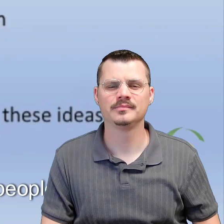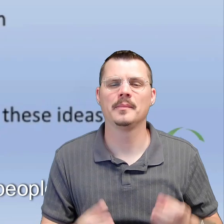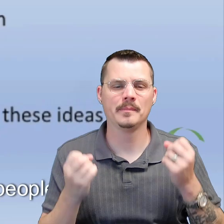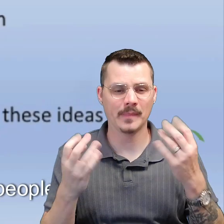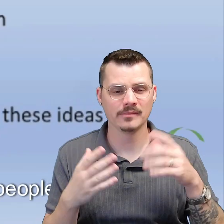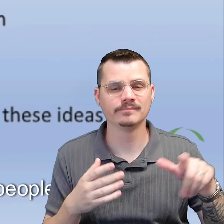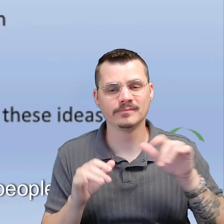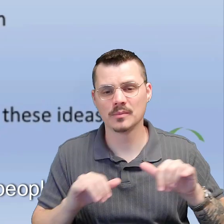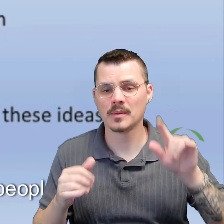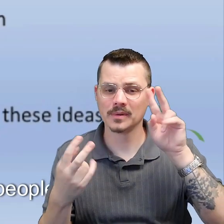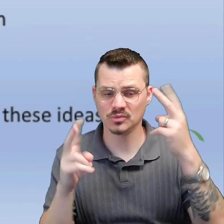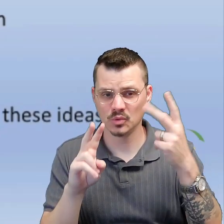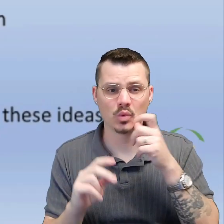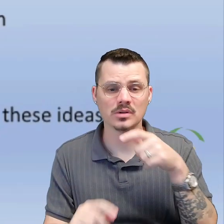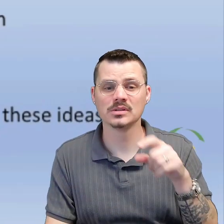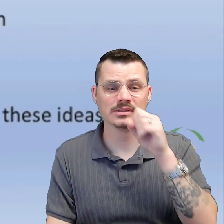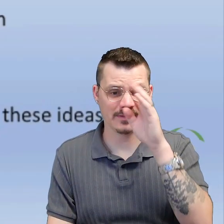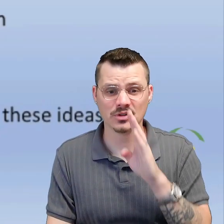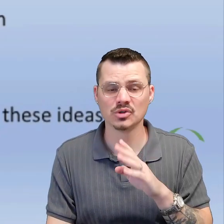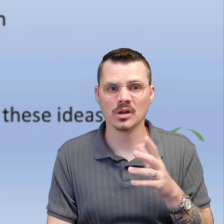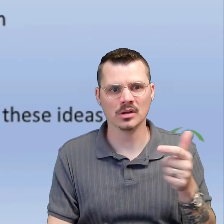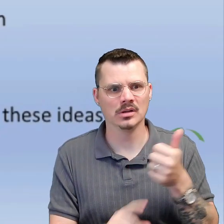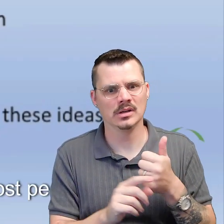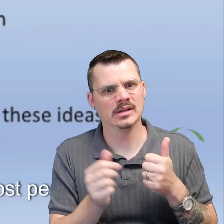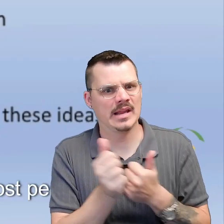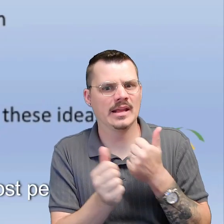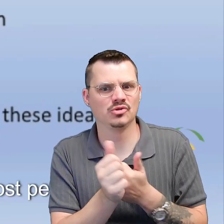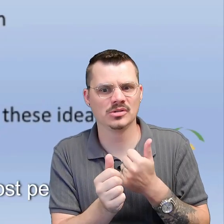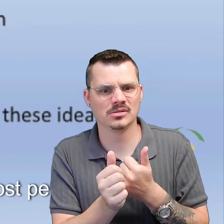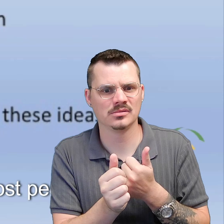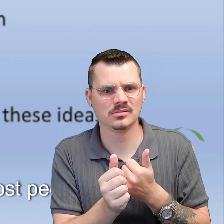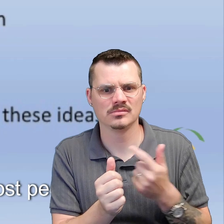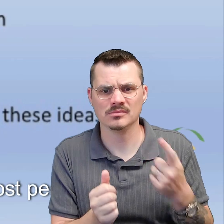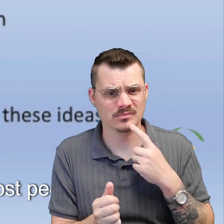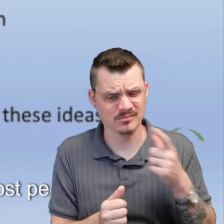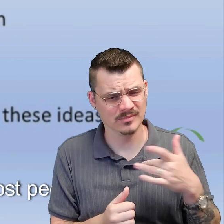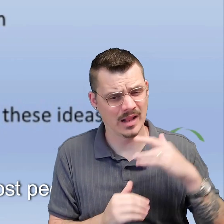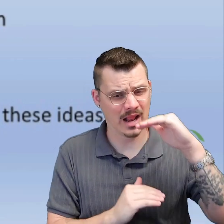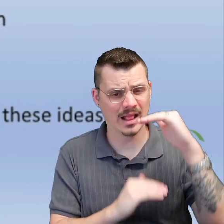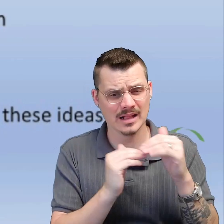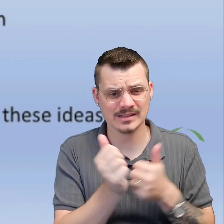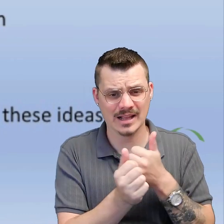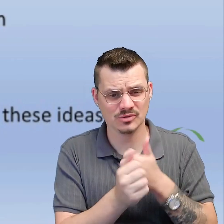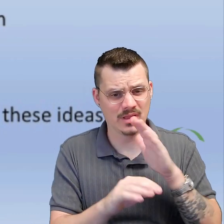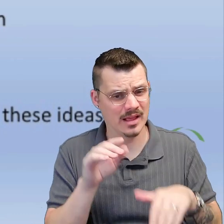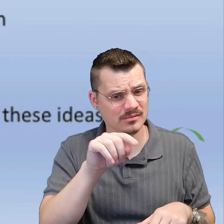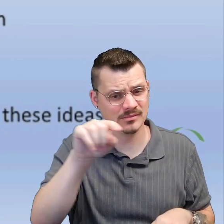There's a common misconception that people with schizophrenia are dangerous. They're less dangerous as a group than most people.